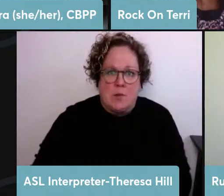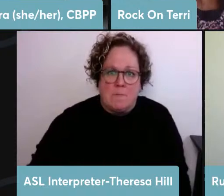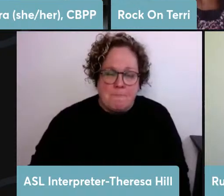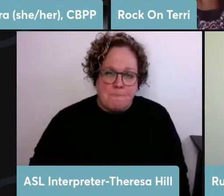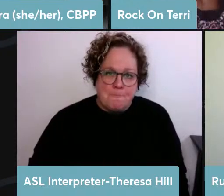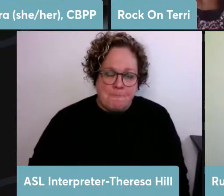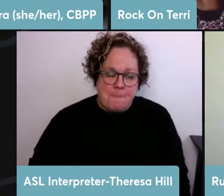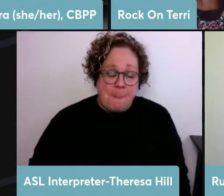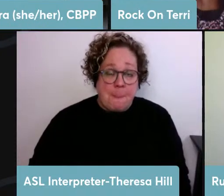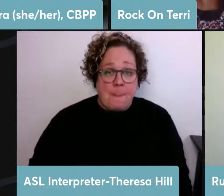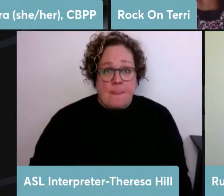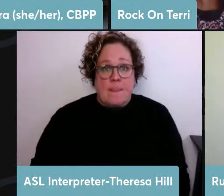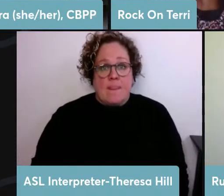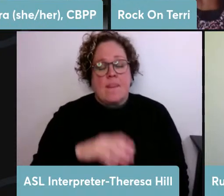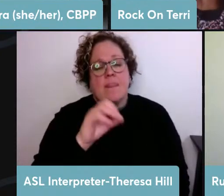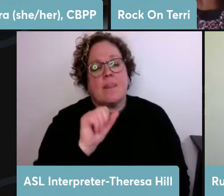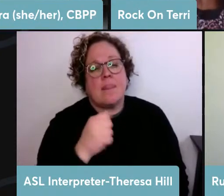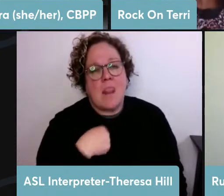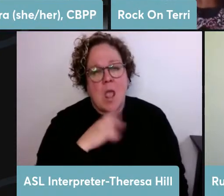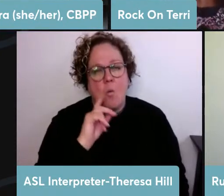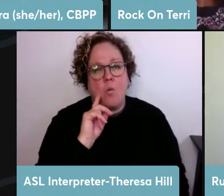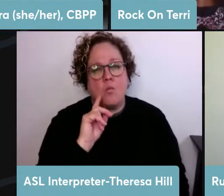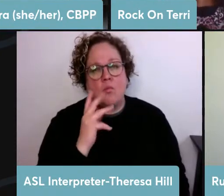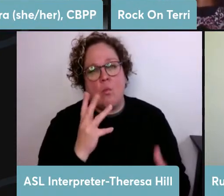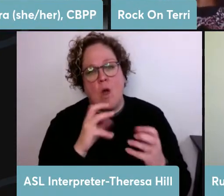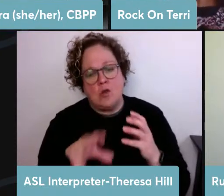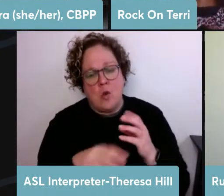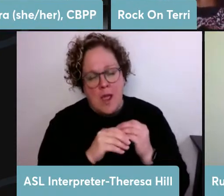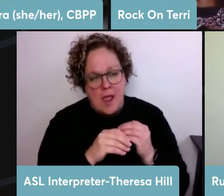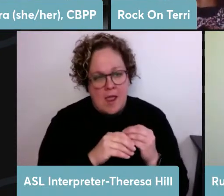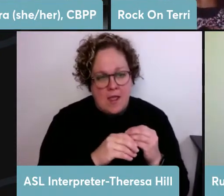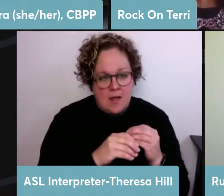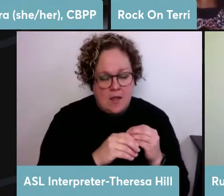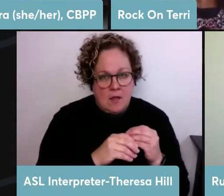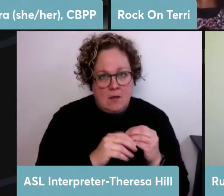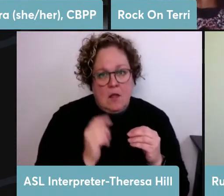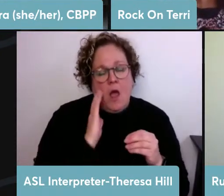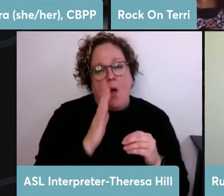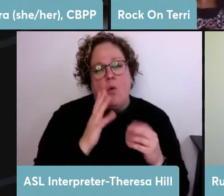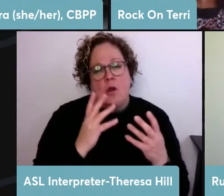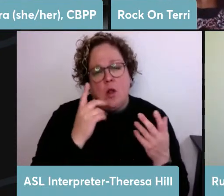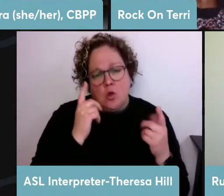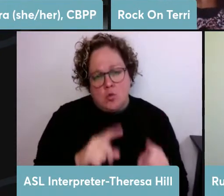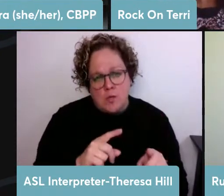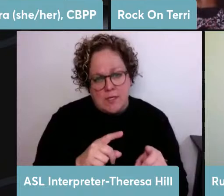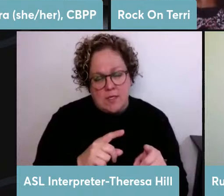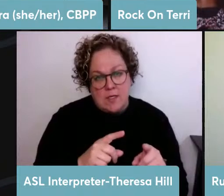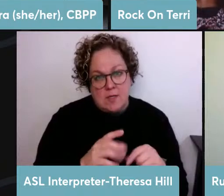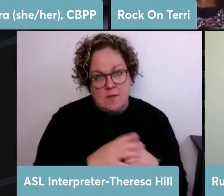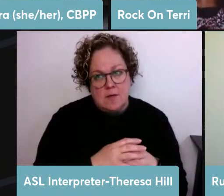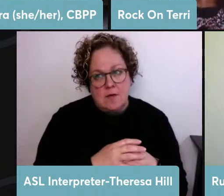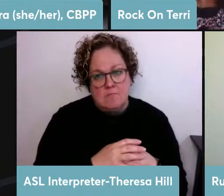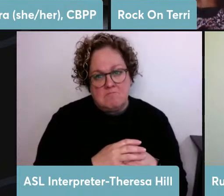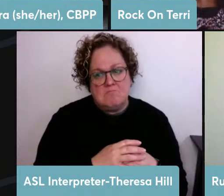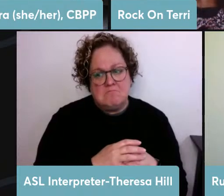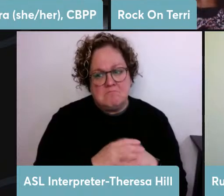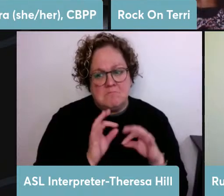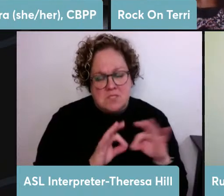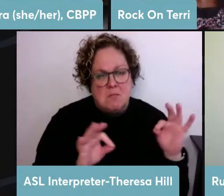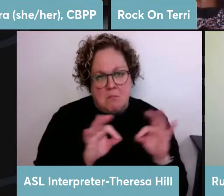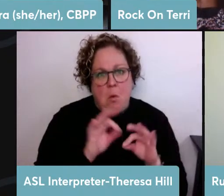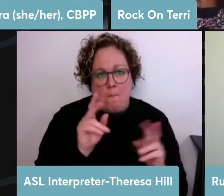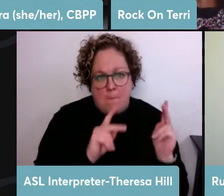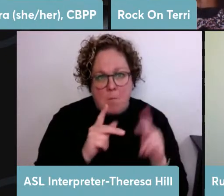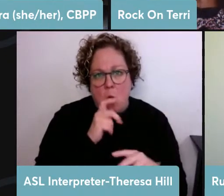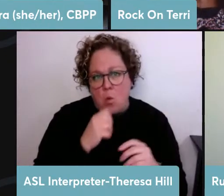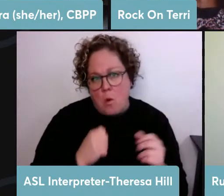Yeah, and I would just quickly add that I agree, you know, that it's essential that the people who are most affected by